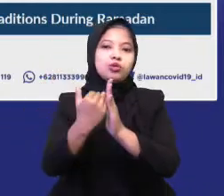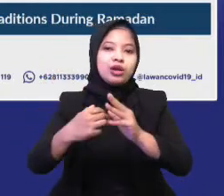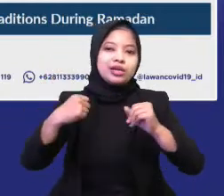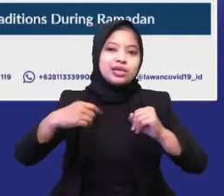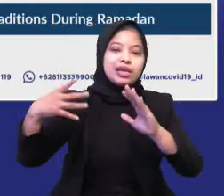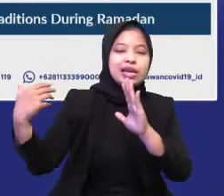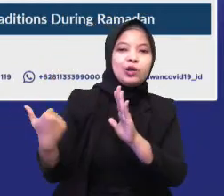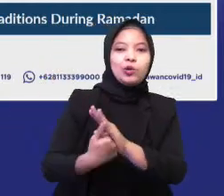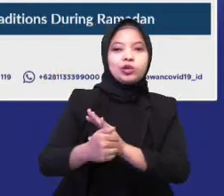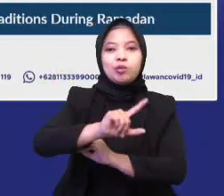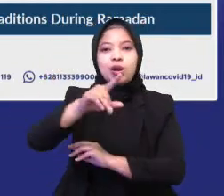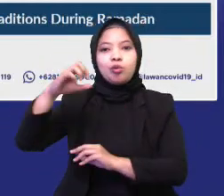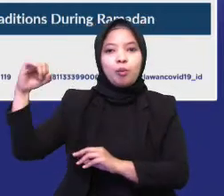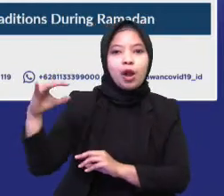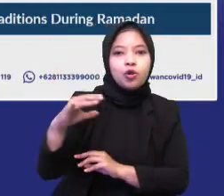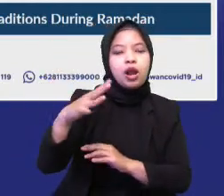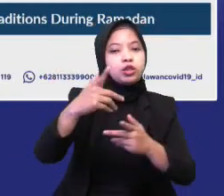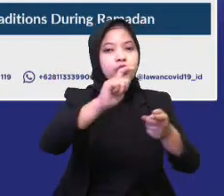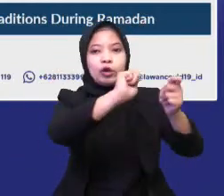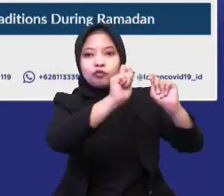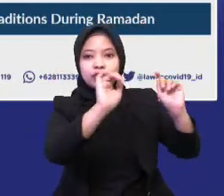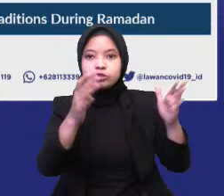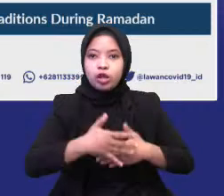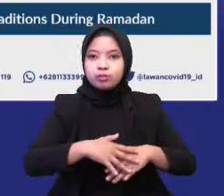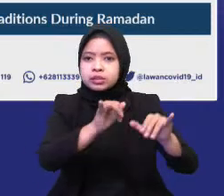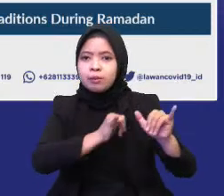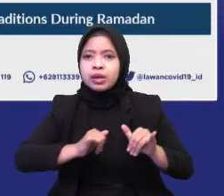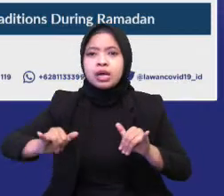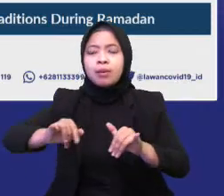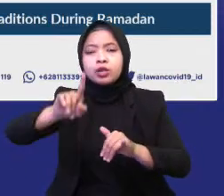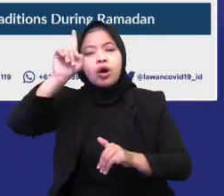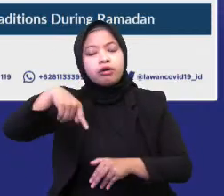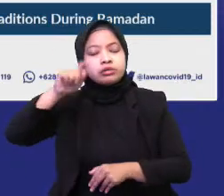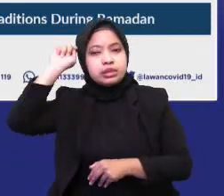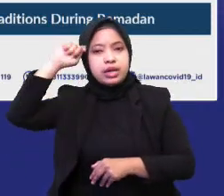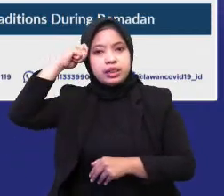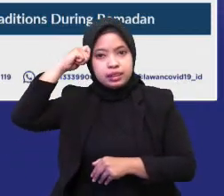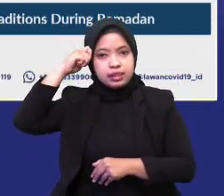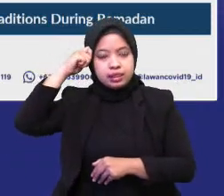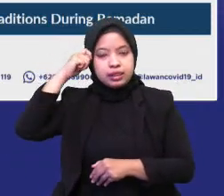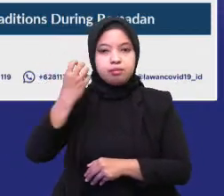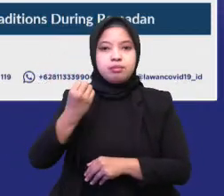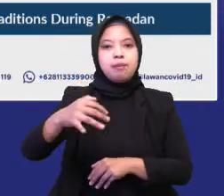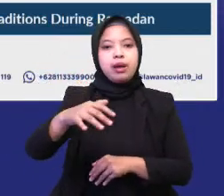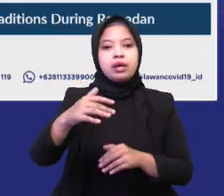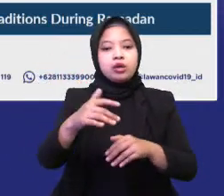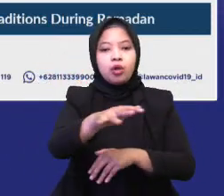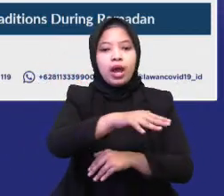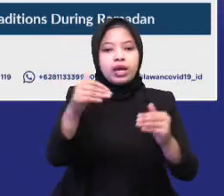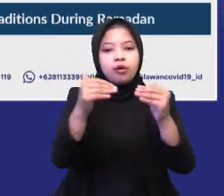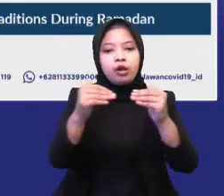Fitri worship according to the circular and the status of their respective regional levels.